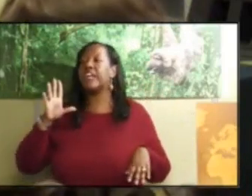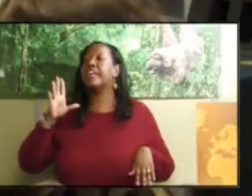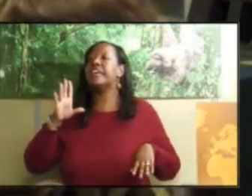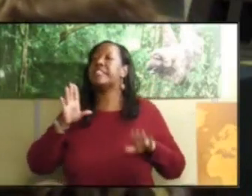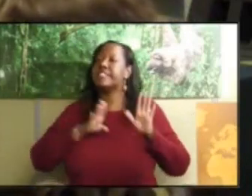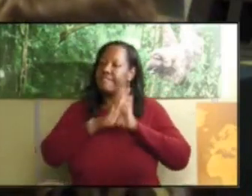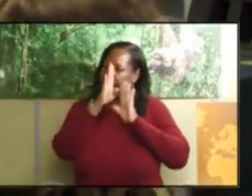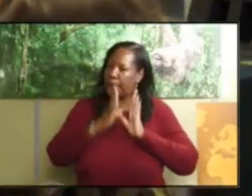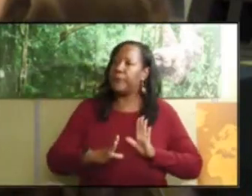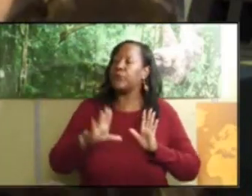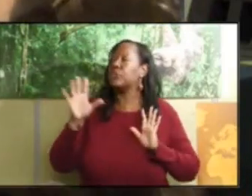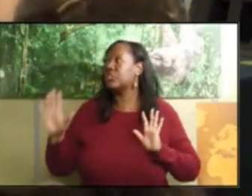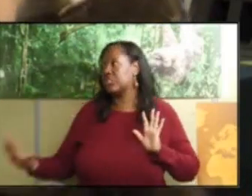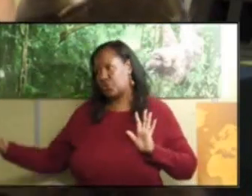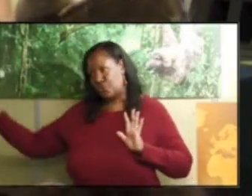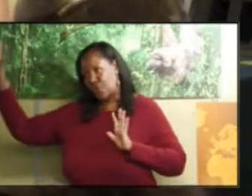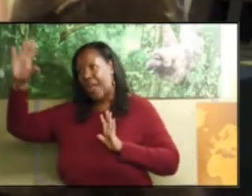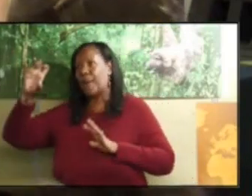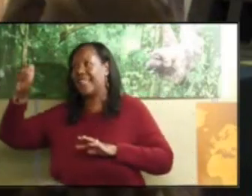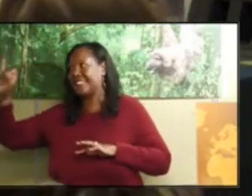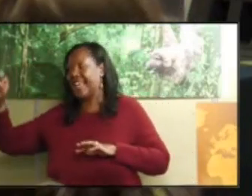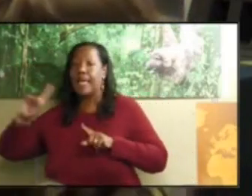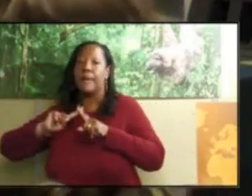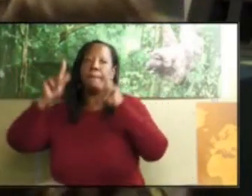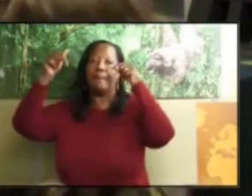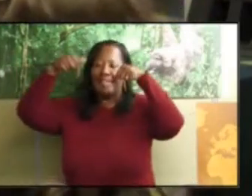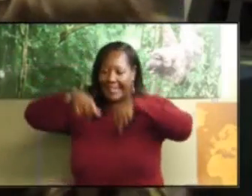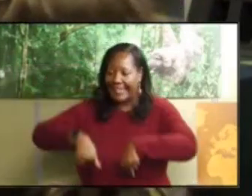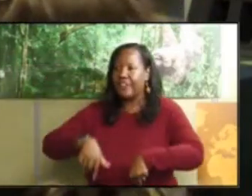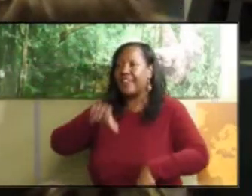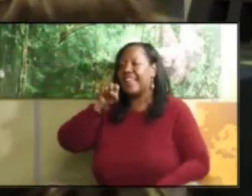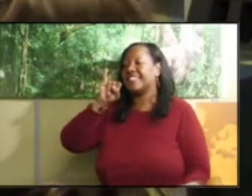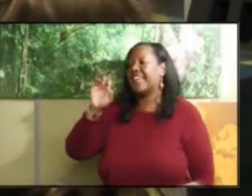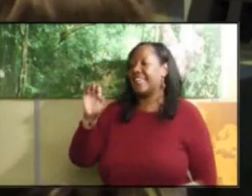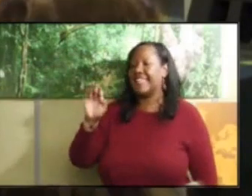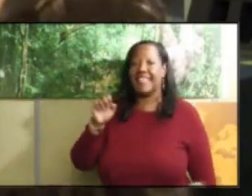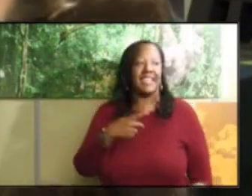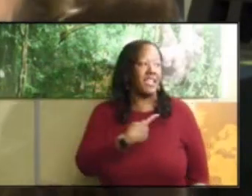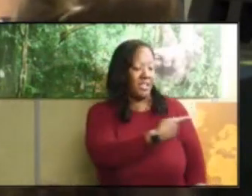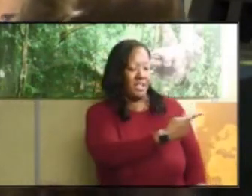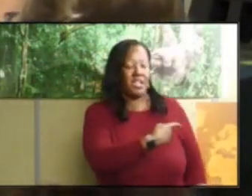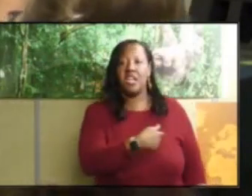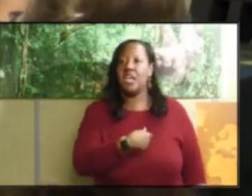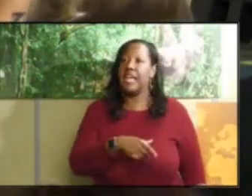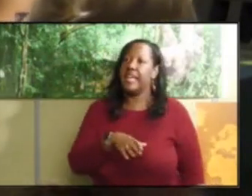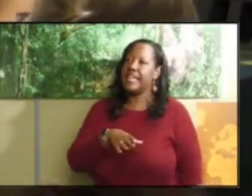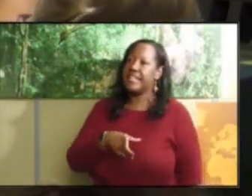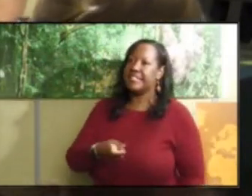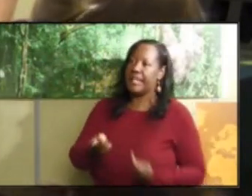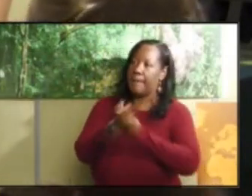So here at SIE, though, it's Batman and Robin over here.